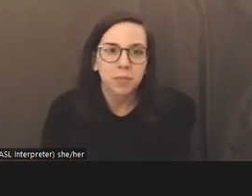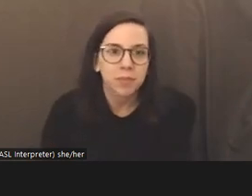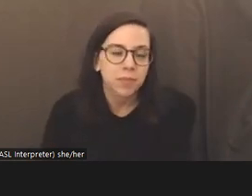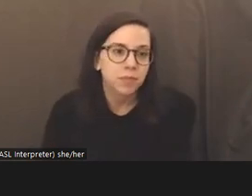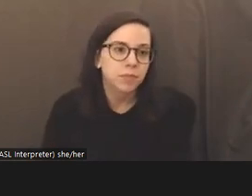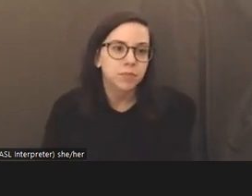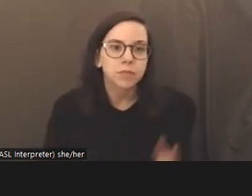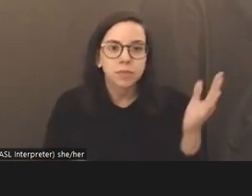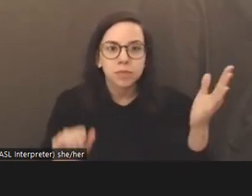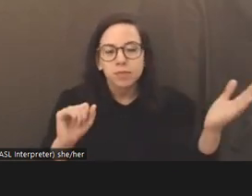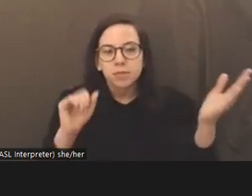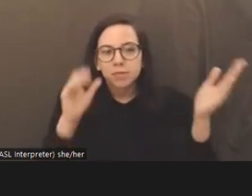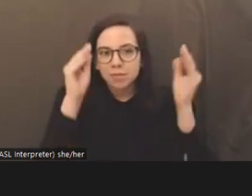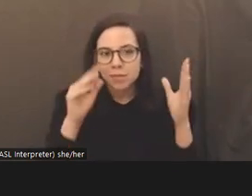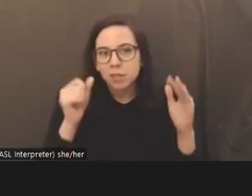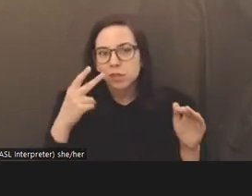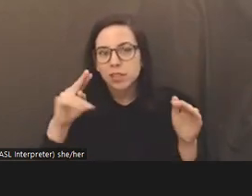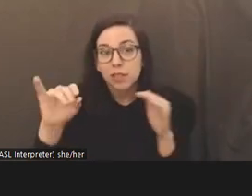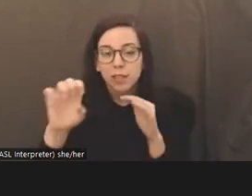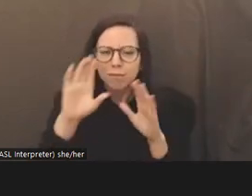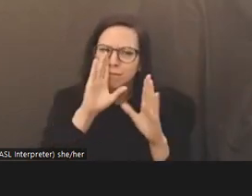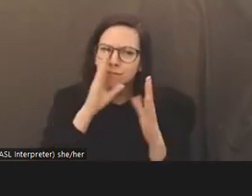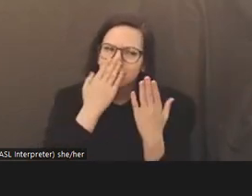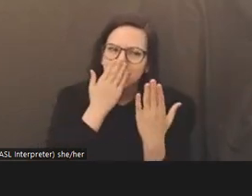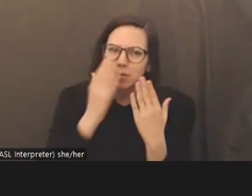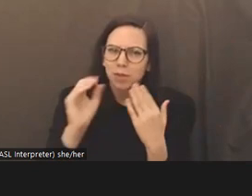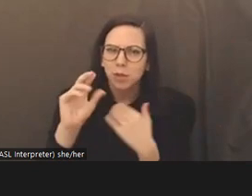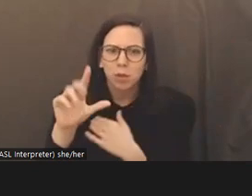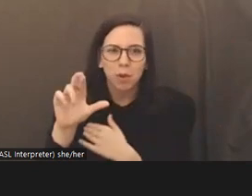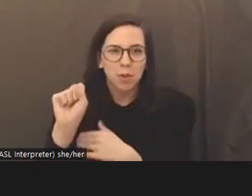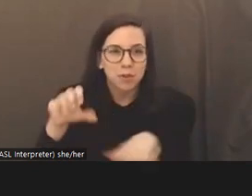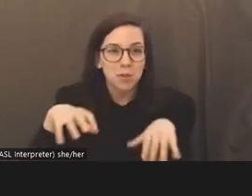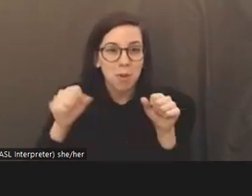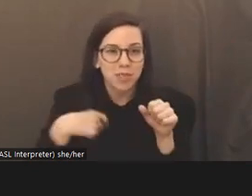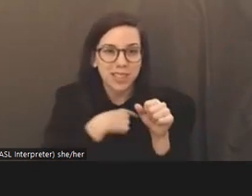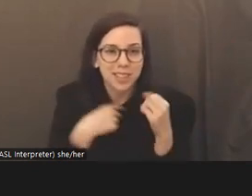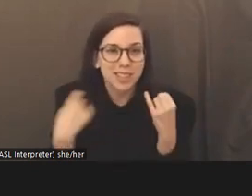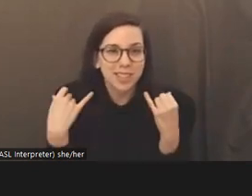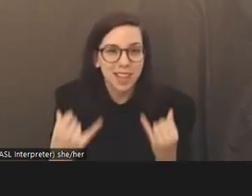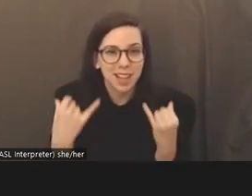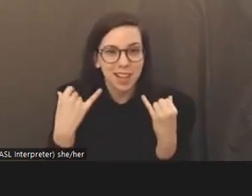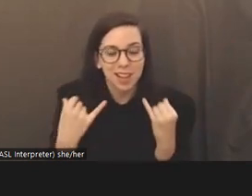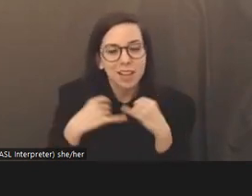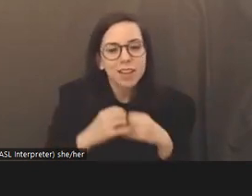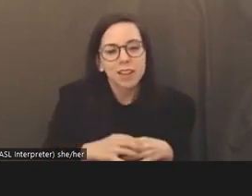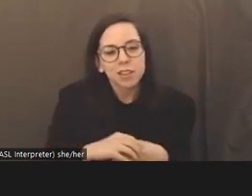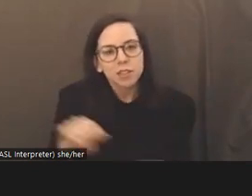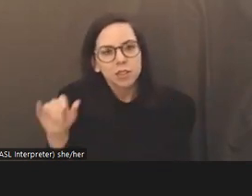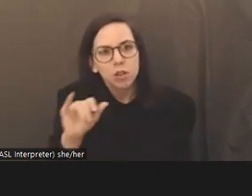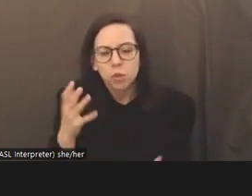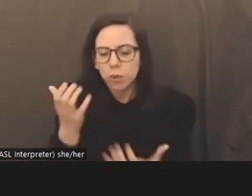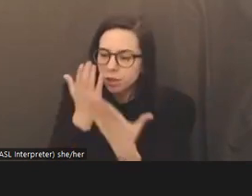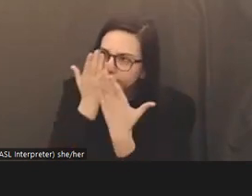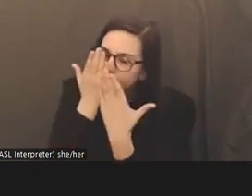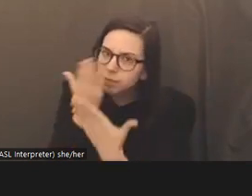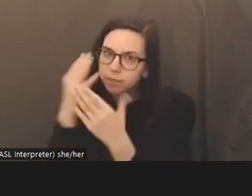Sure. Well, thank you, first of all, Carlos, for being our host today. We want to also extend our gratitude to the